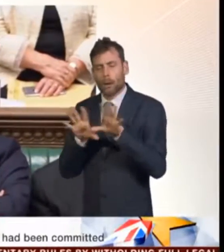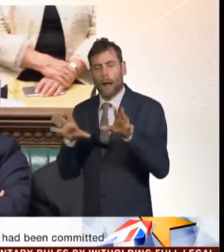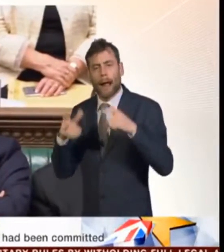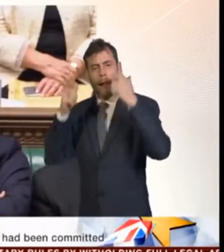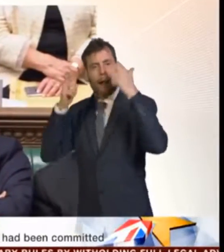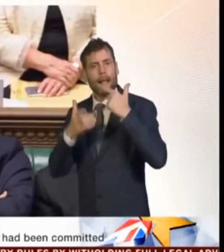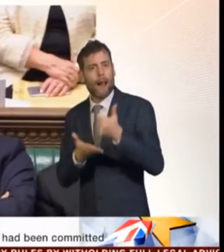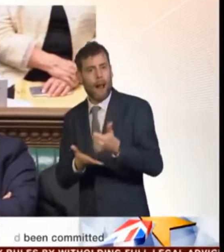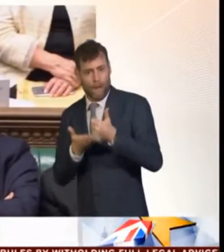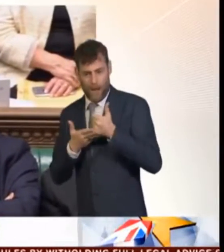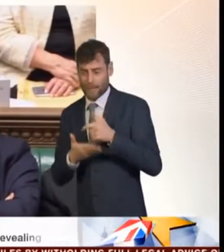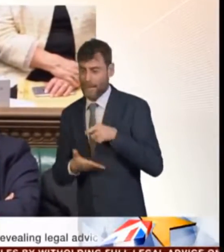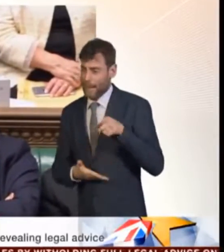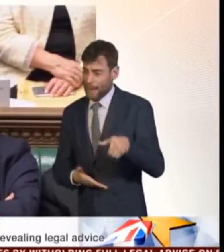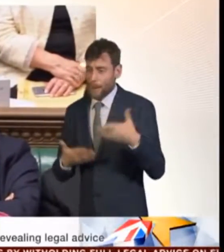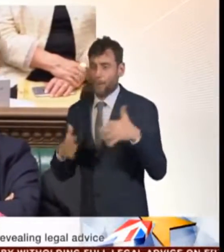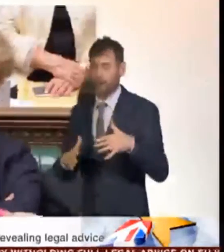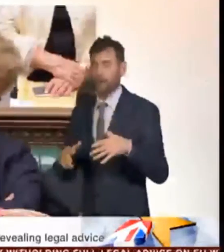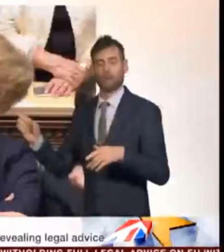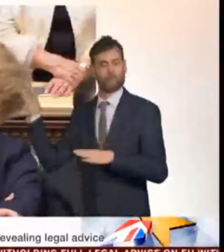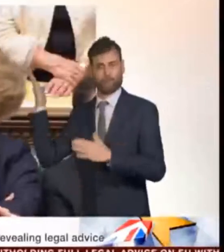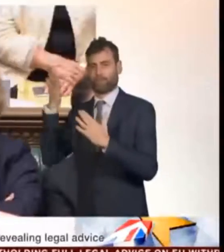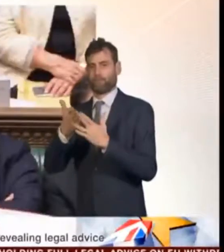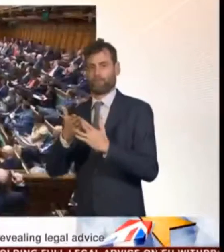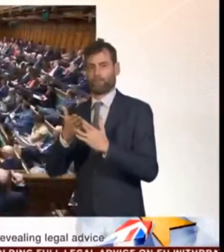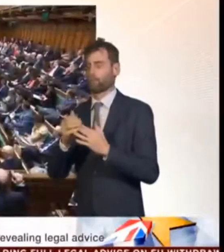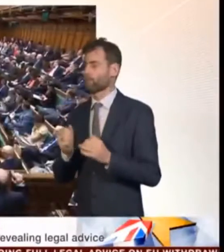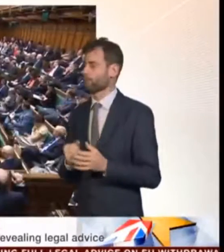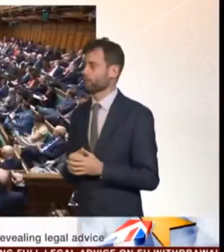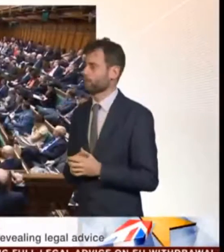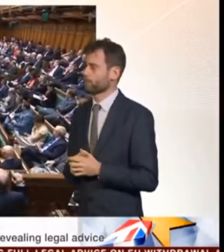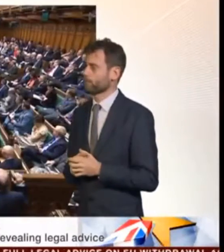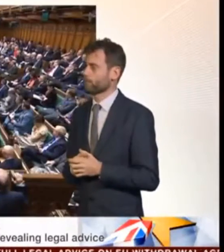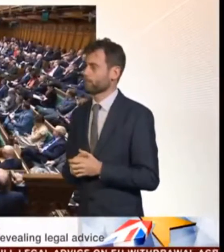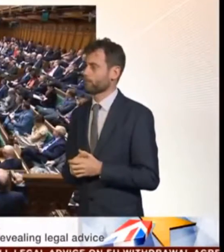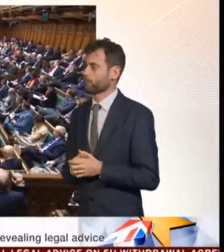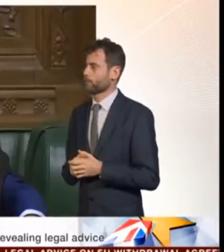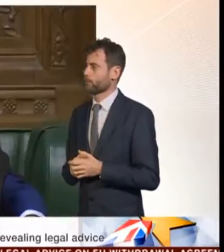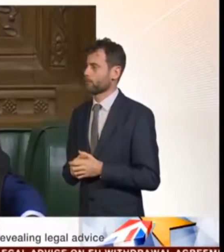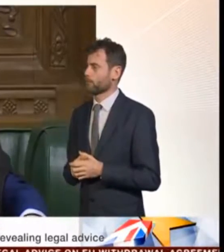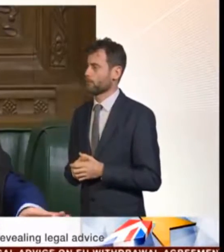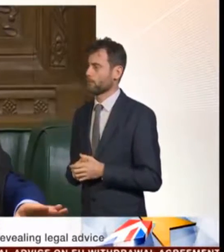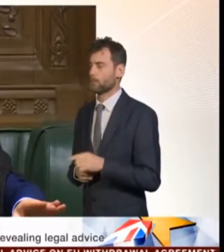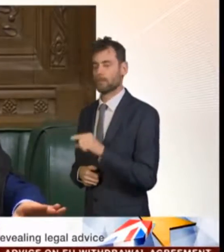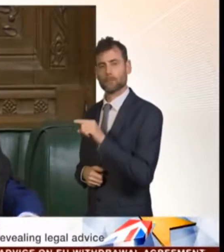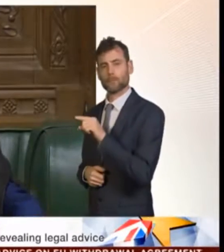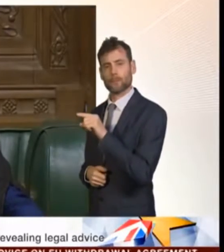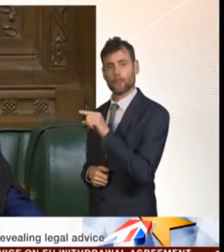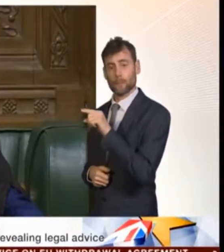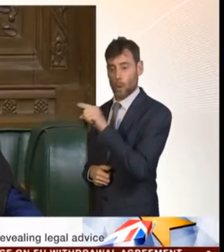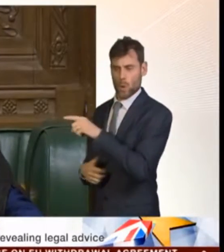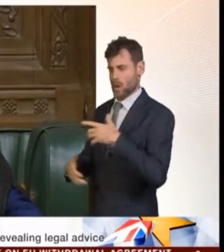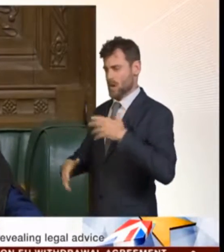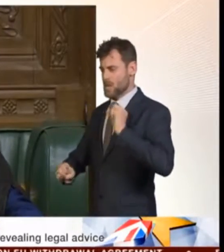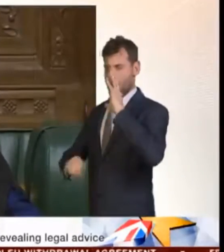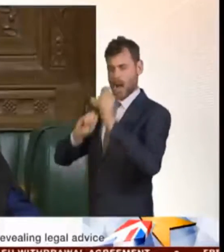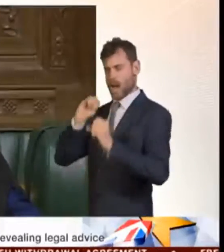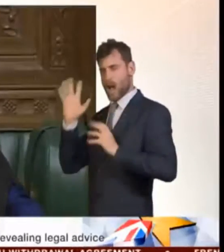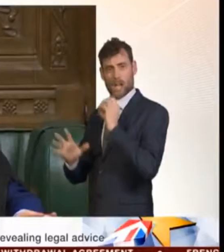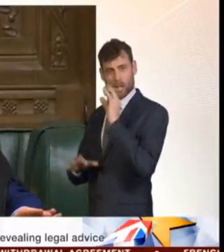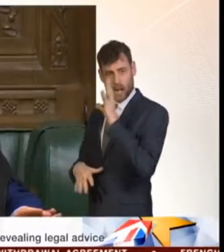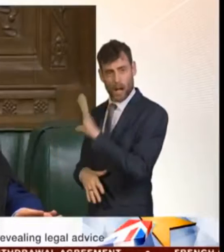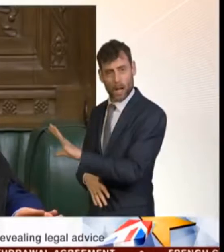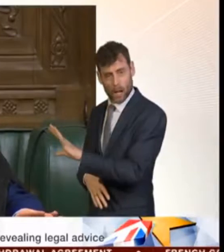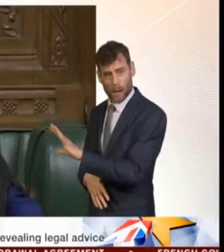Attorney-General gave a full... Order. The leader must resume her seat momentarily. Mr. Russell Moyle, you are a very excitable denizen of the